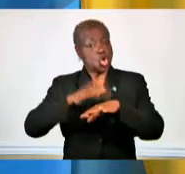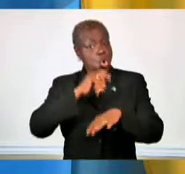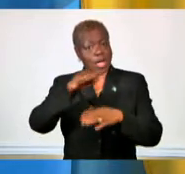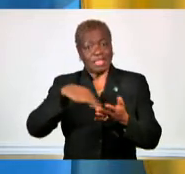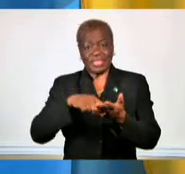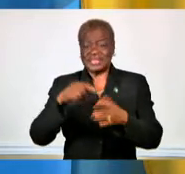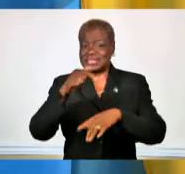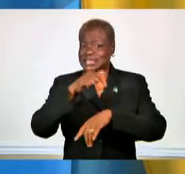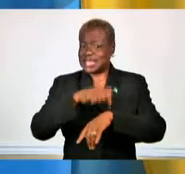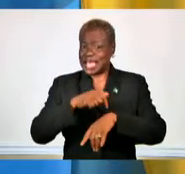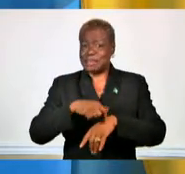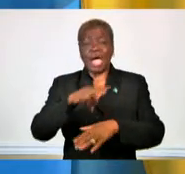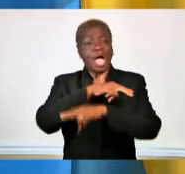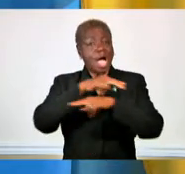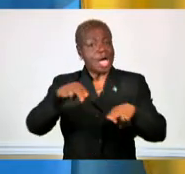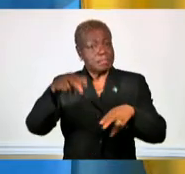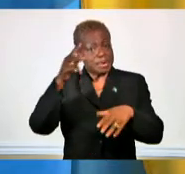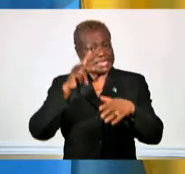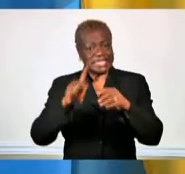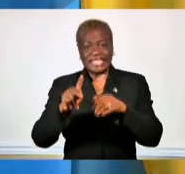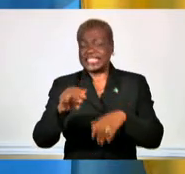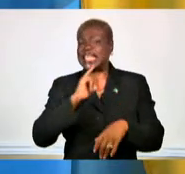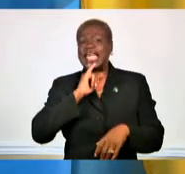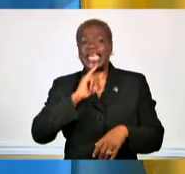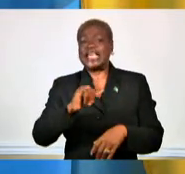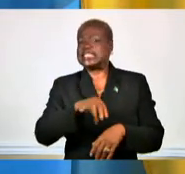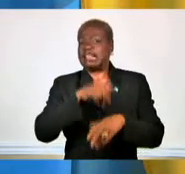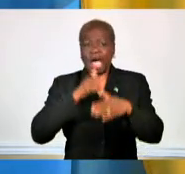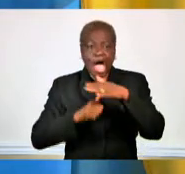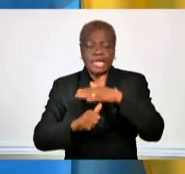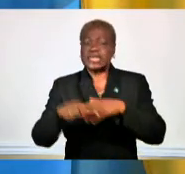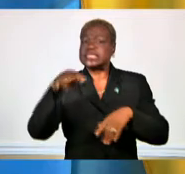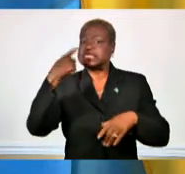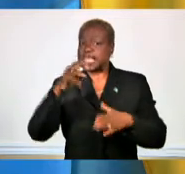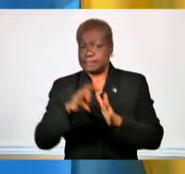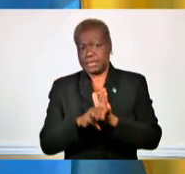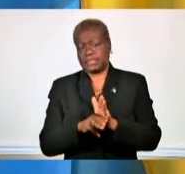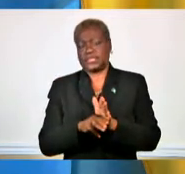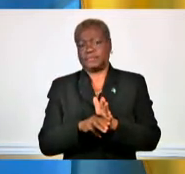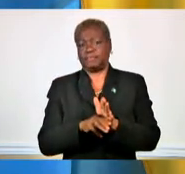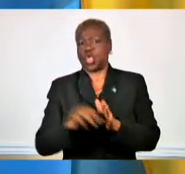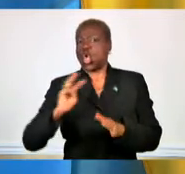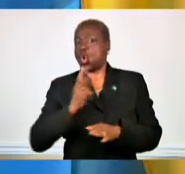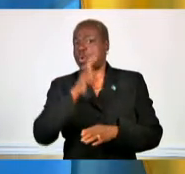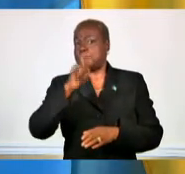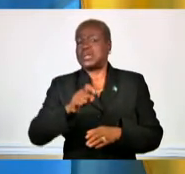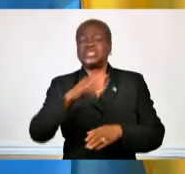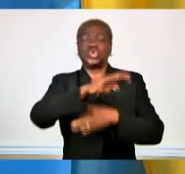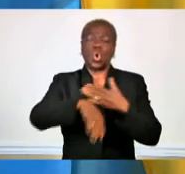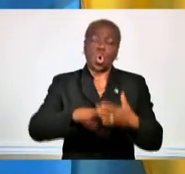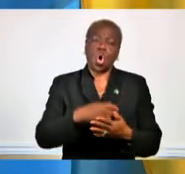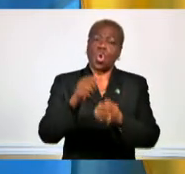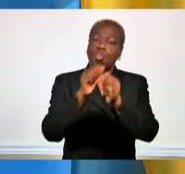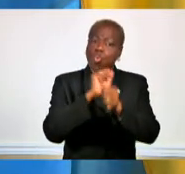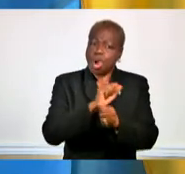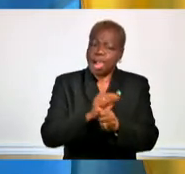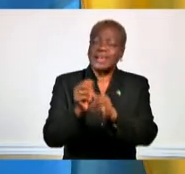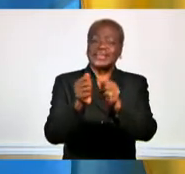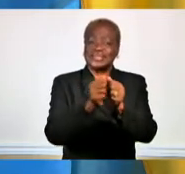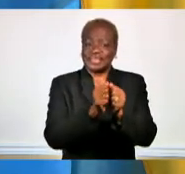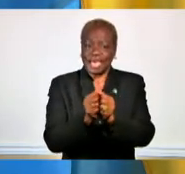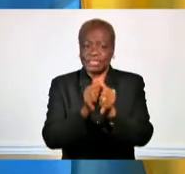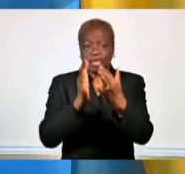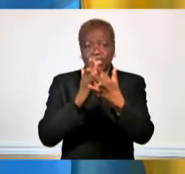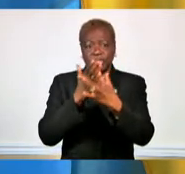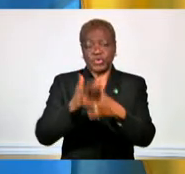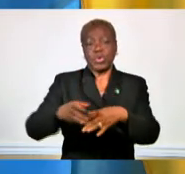time unprecedented is an understatement. We must all work in unison through